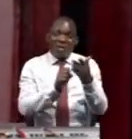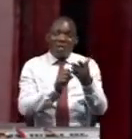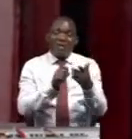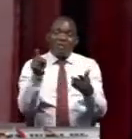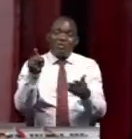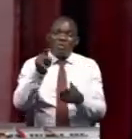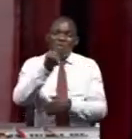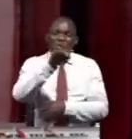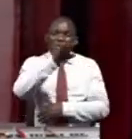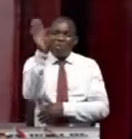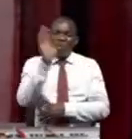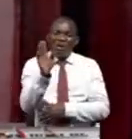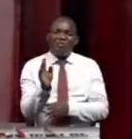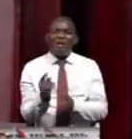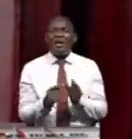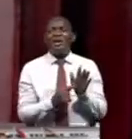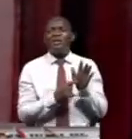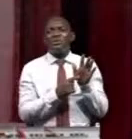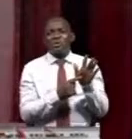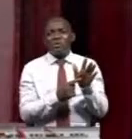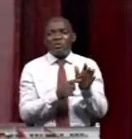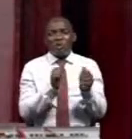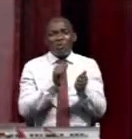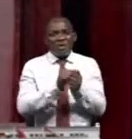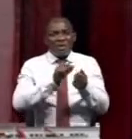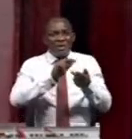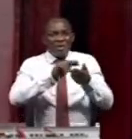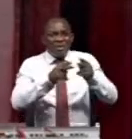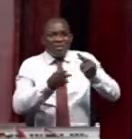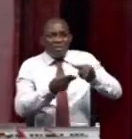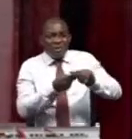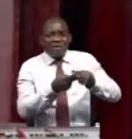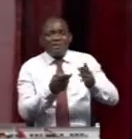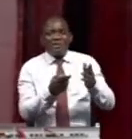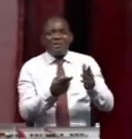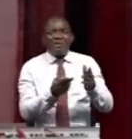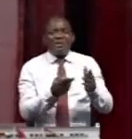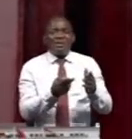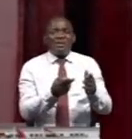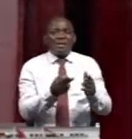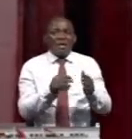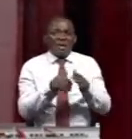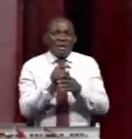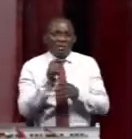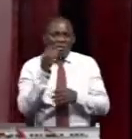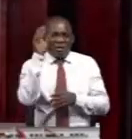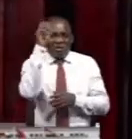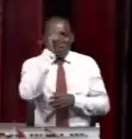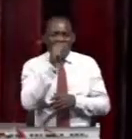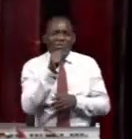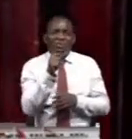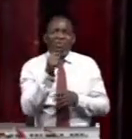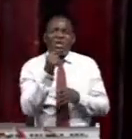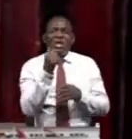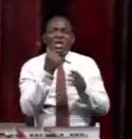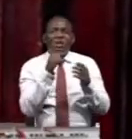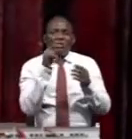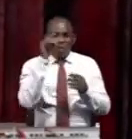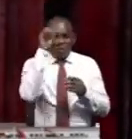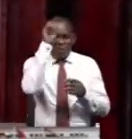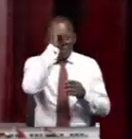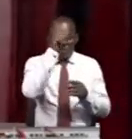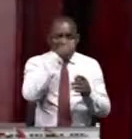you demonstrate with numbers how your alleged errors